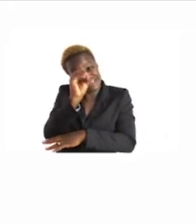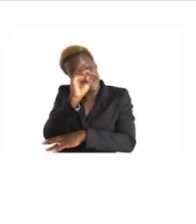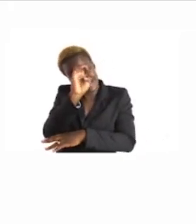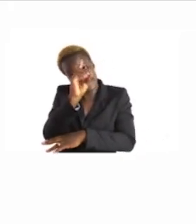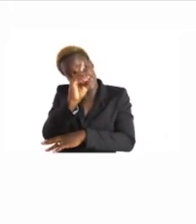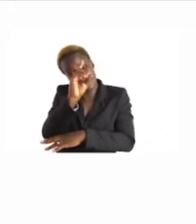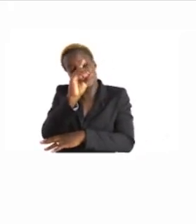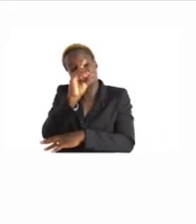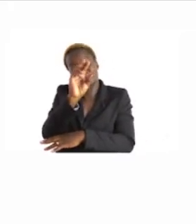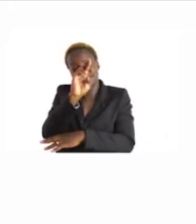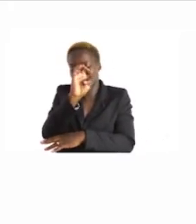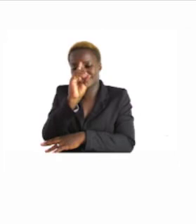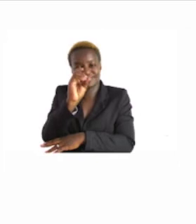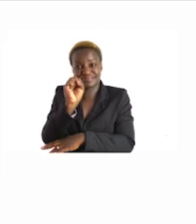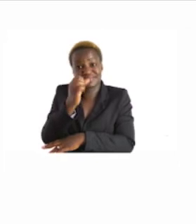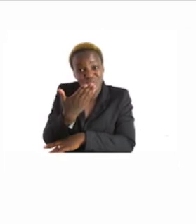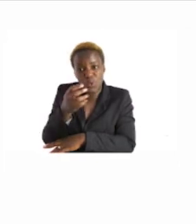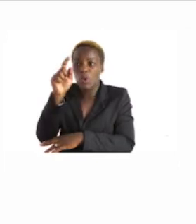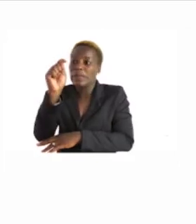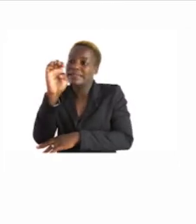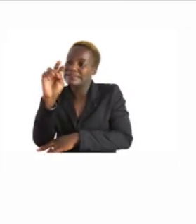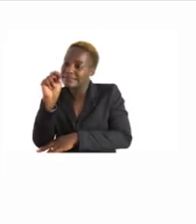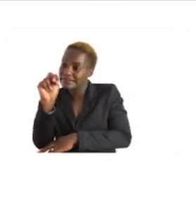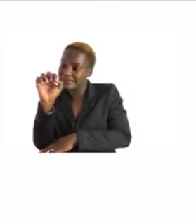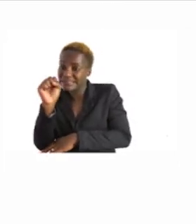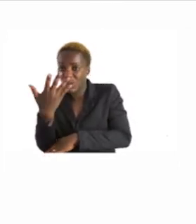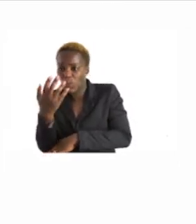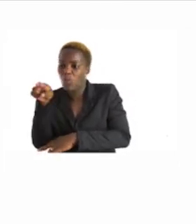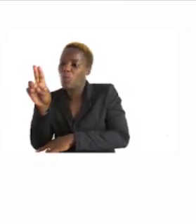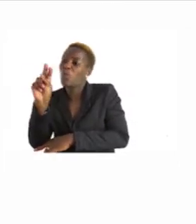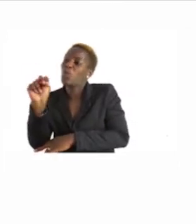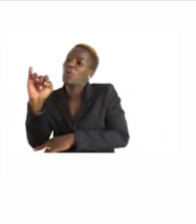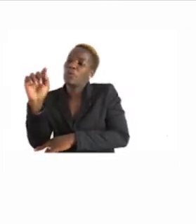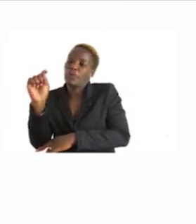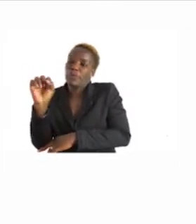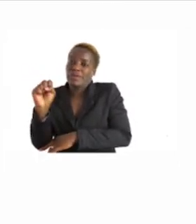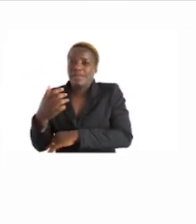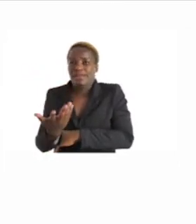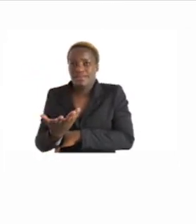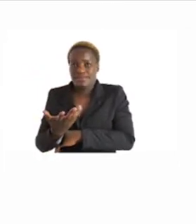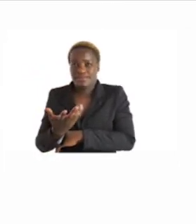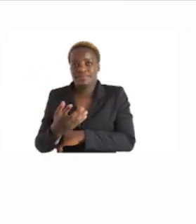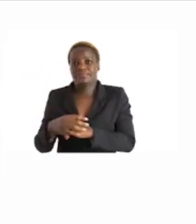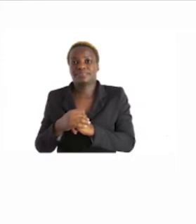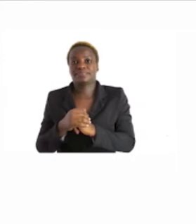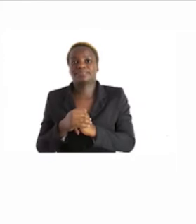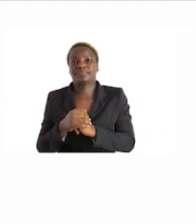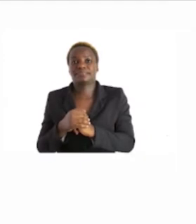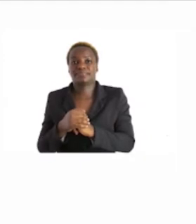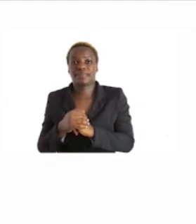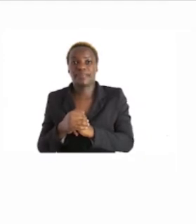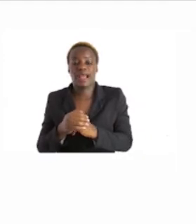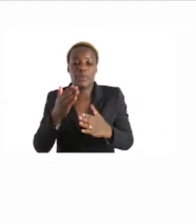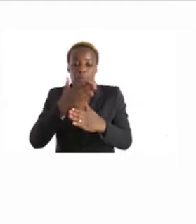whether it's at the units place, or whether it's at the hundreds place. All right. So, okay, let's quickly look at the activity